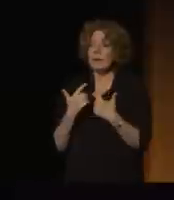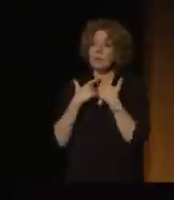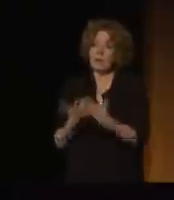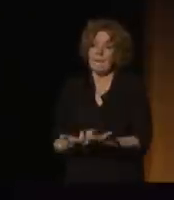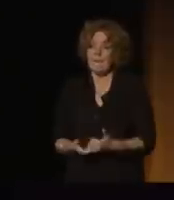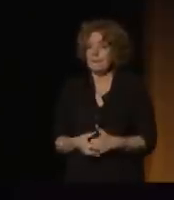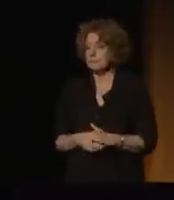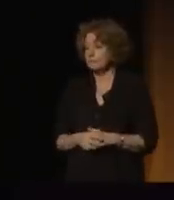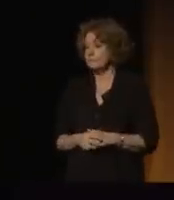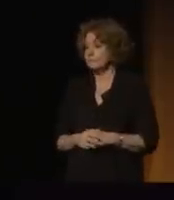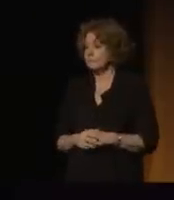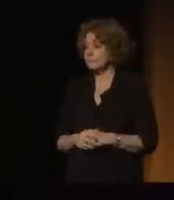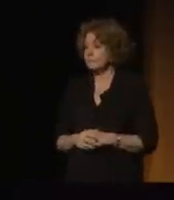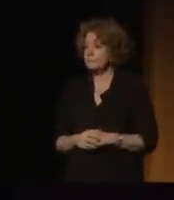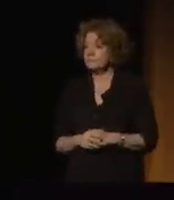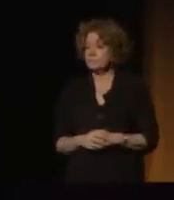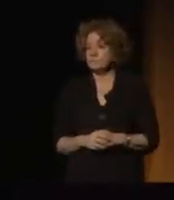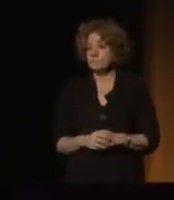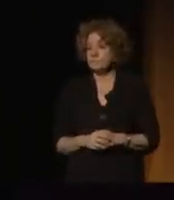know,